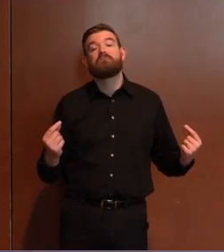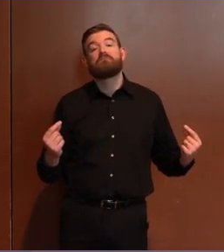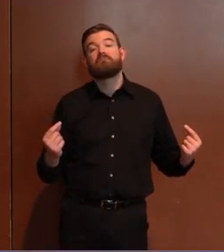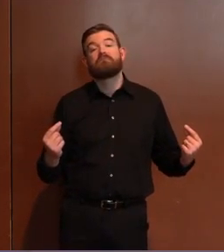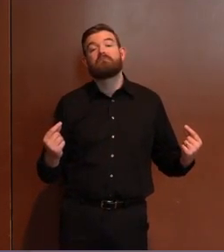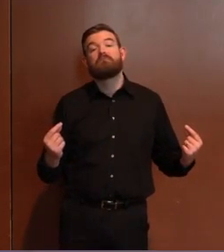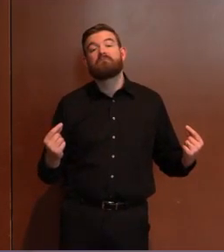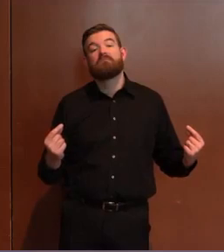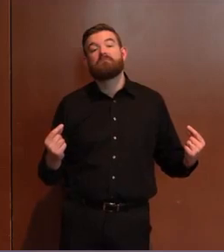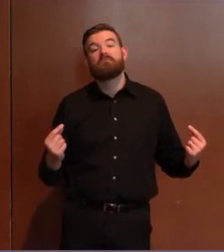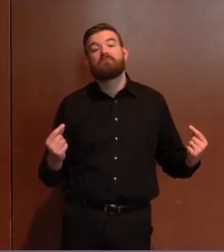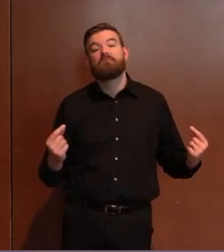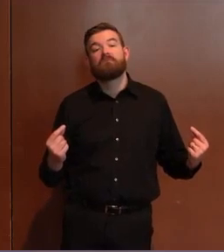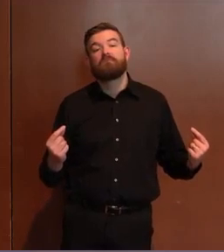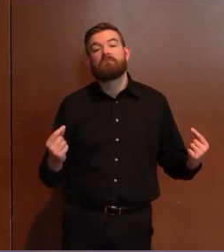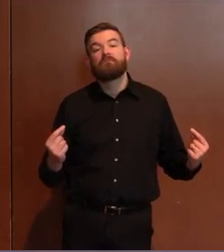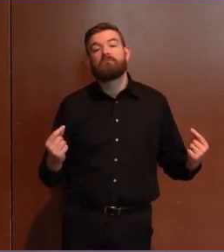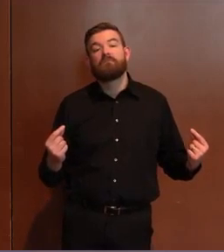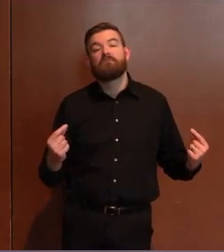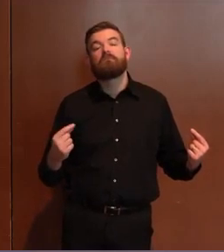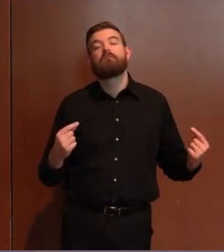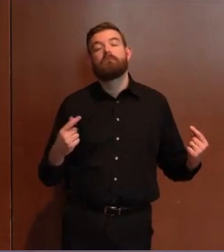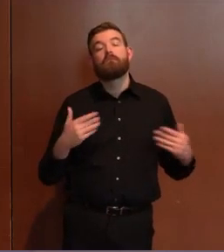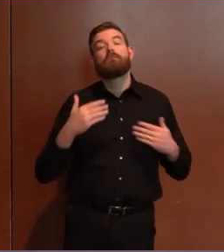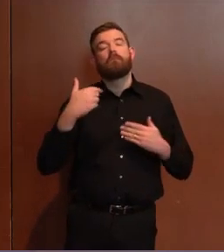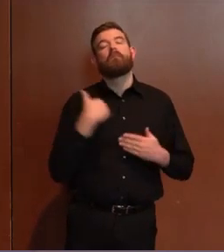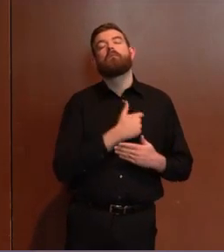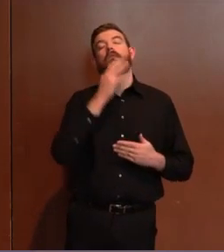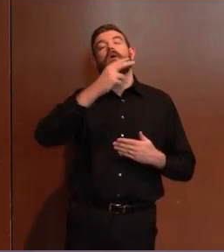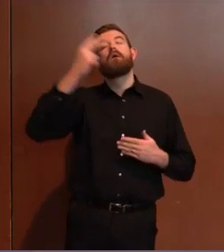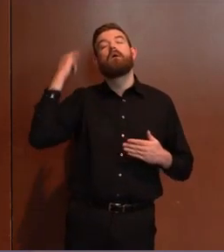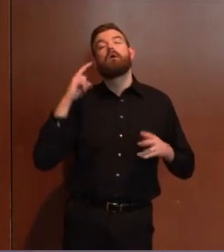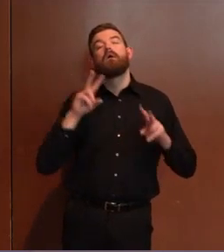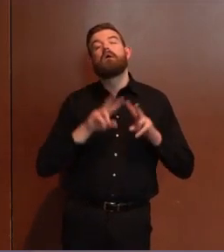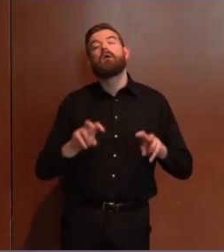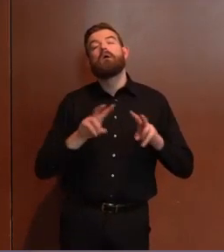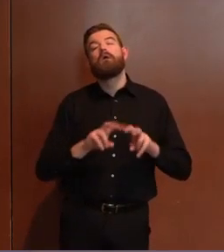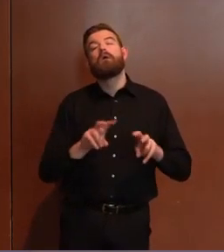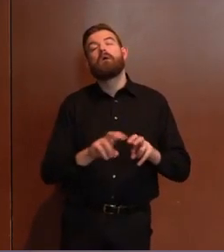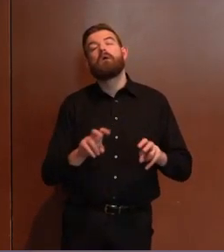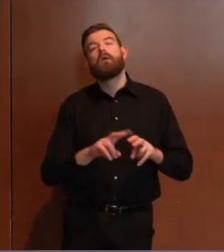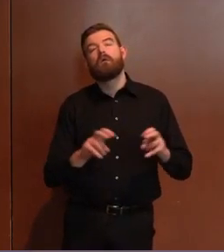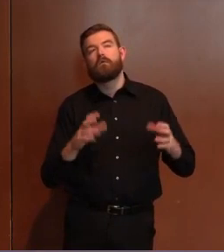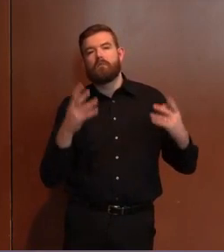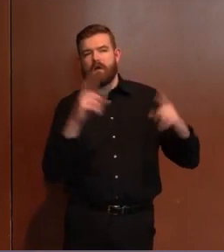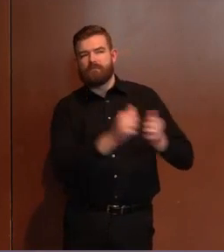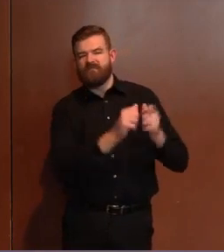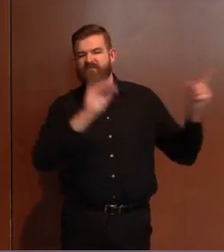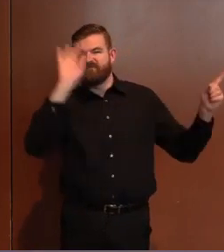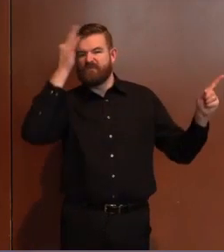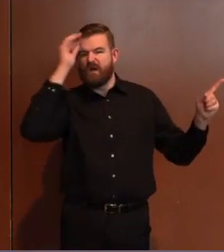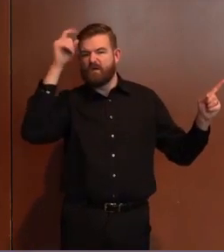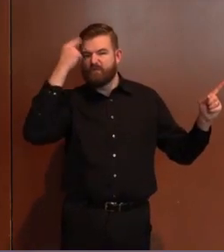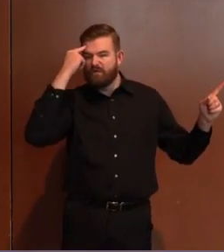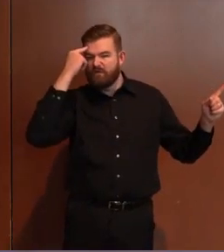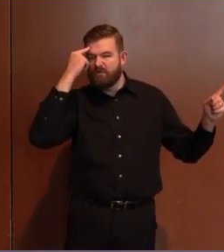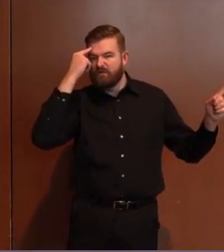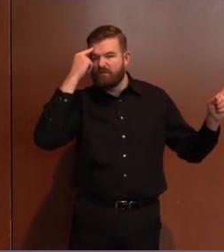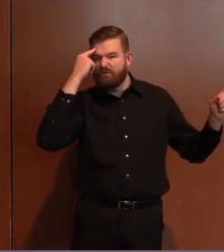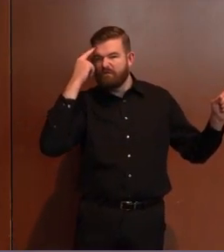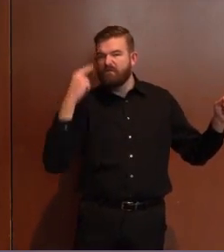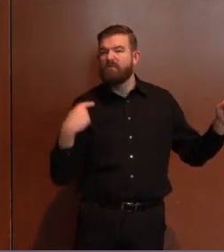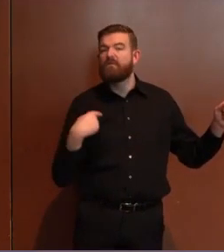to how we got to where we are. I think particularly at the federal level, particularly based on these conversations, which are all constructive, by the way,